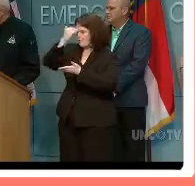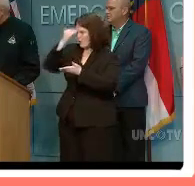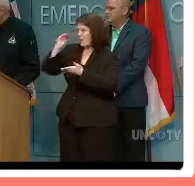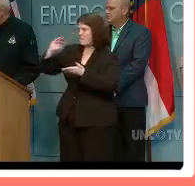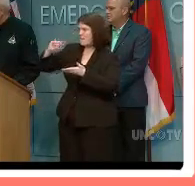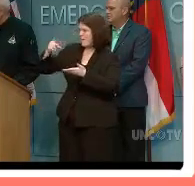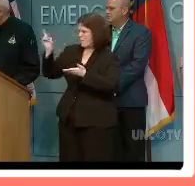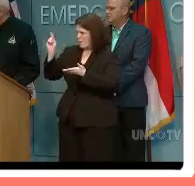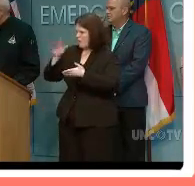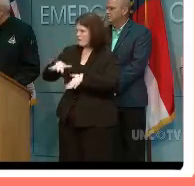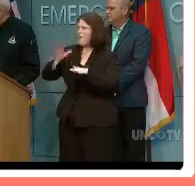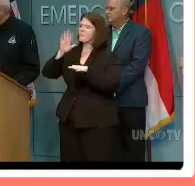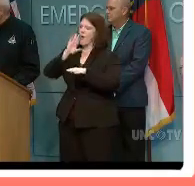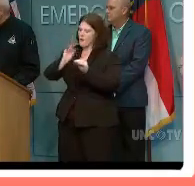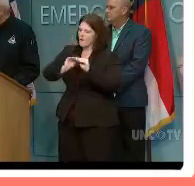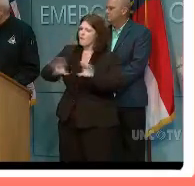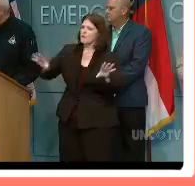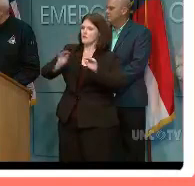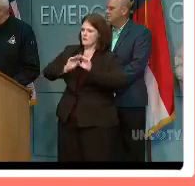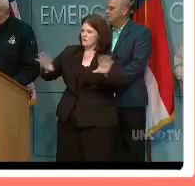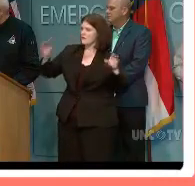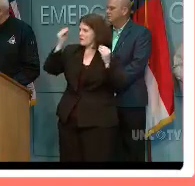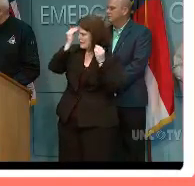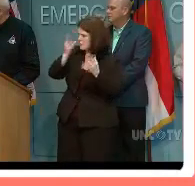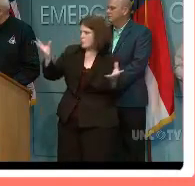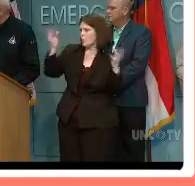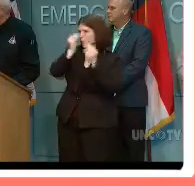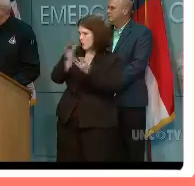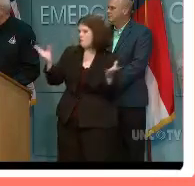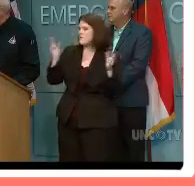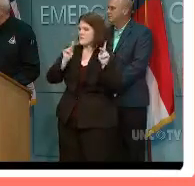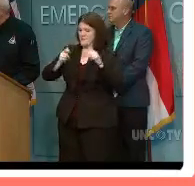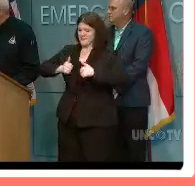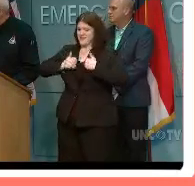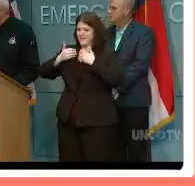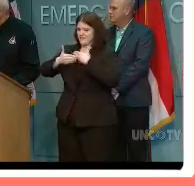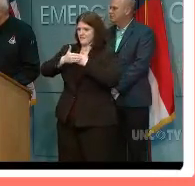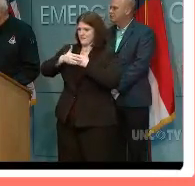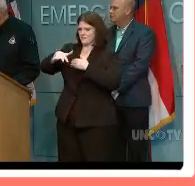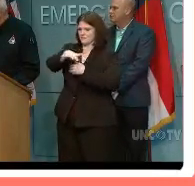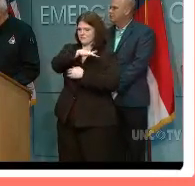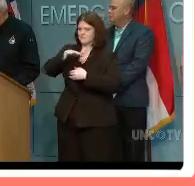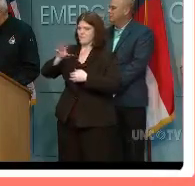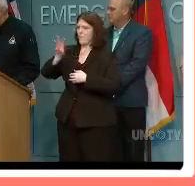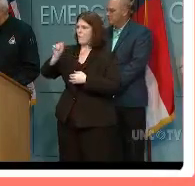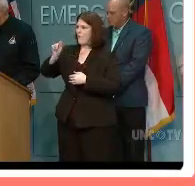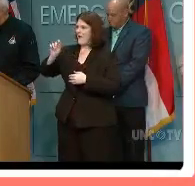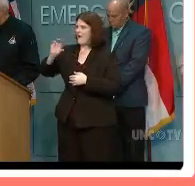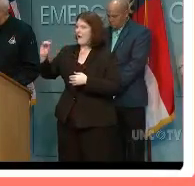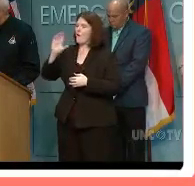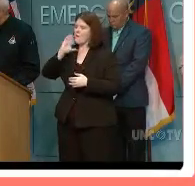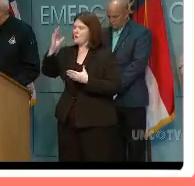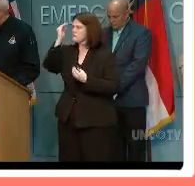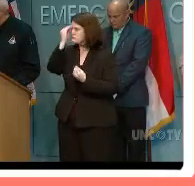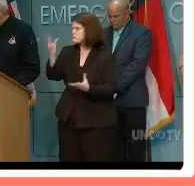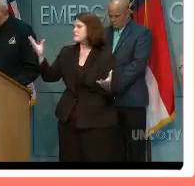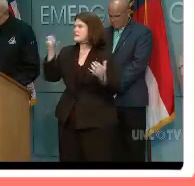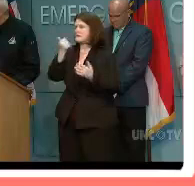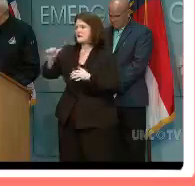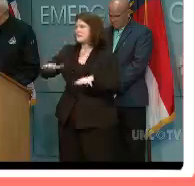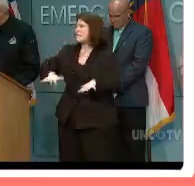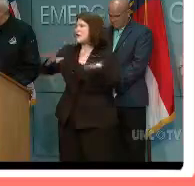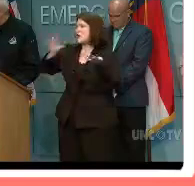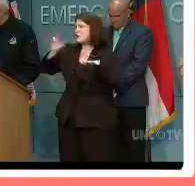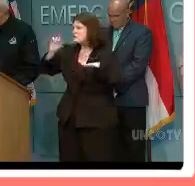out information at the local level to ensure that the folks that live in Wake County will be aware of any types